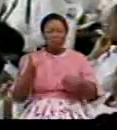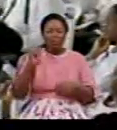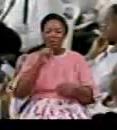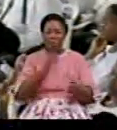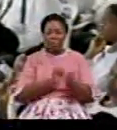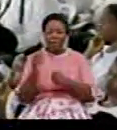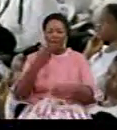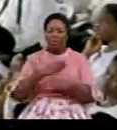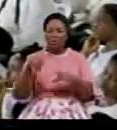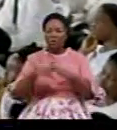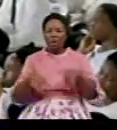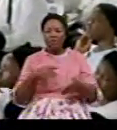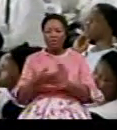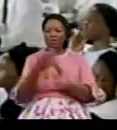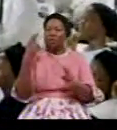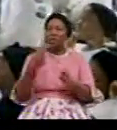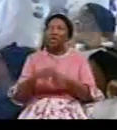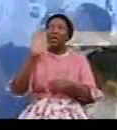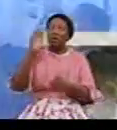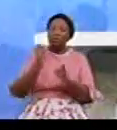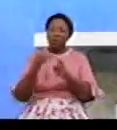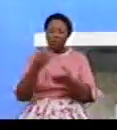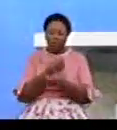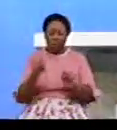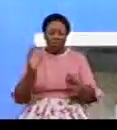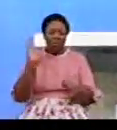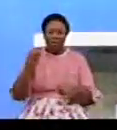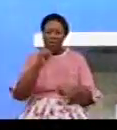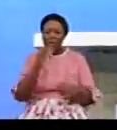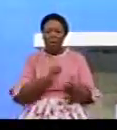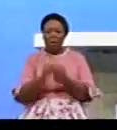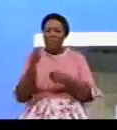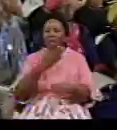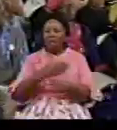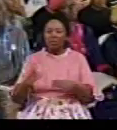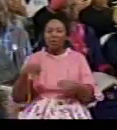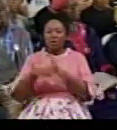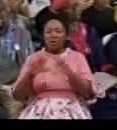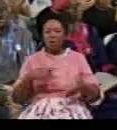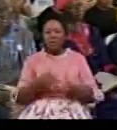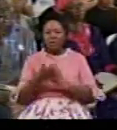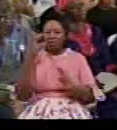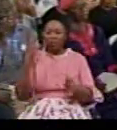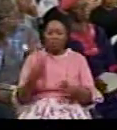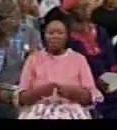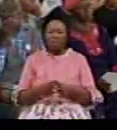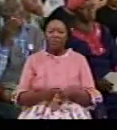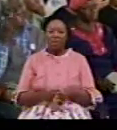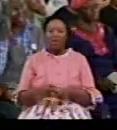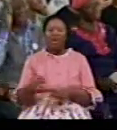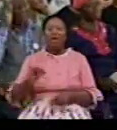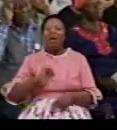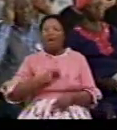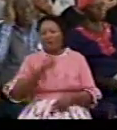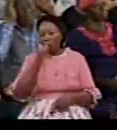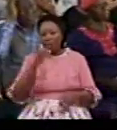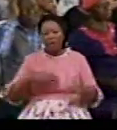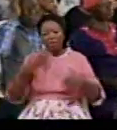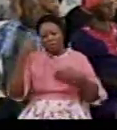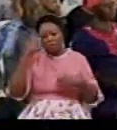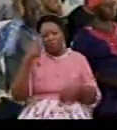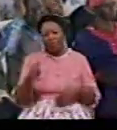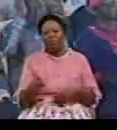you there. Raise up the hand. I return. I return. I return from all my